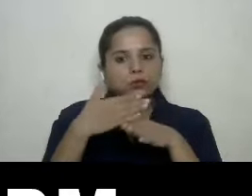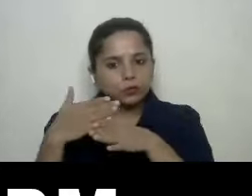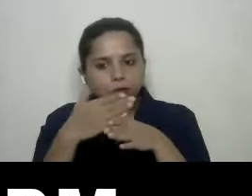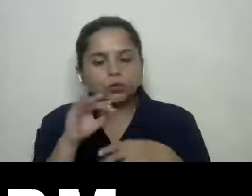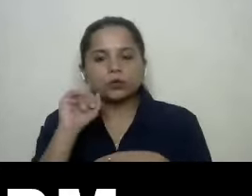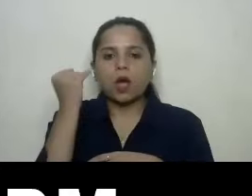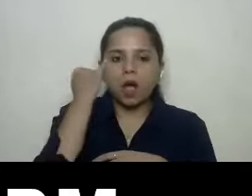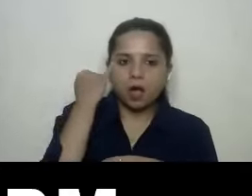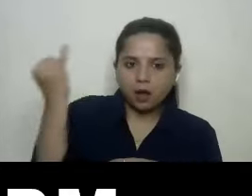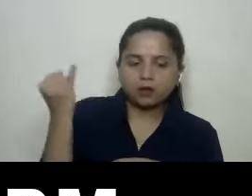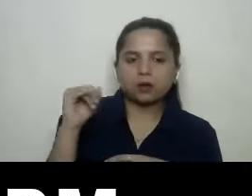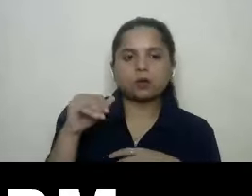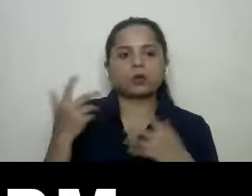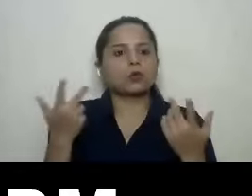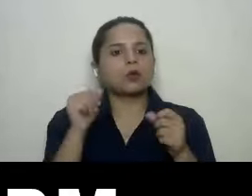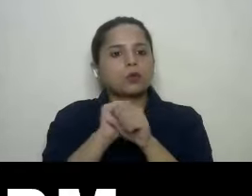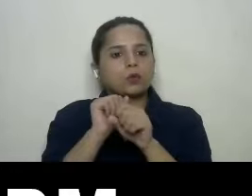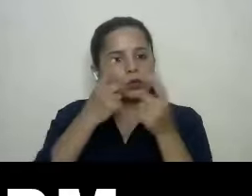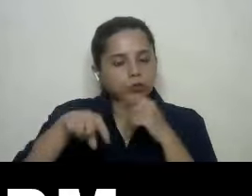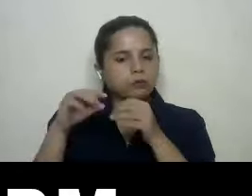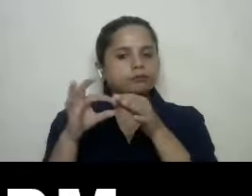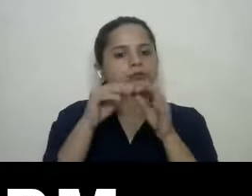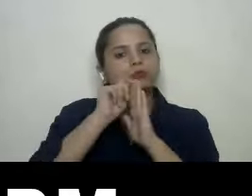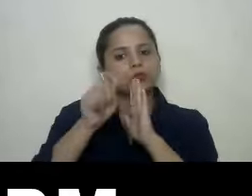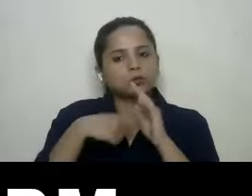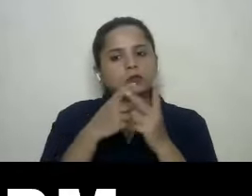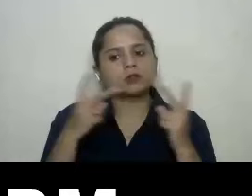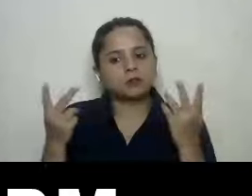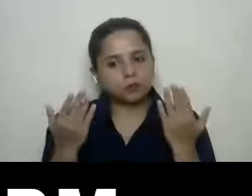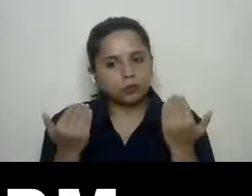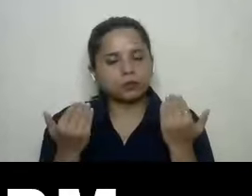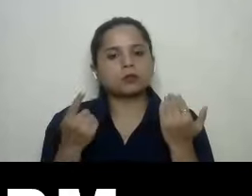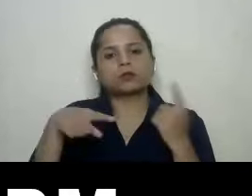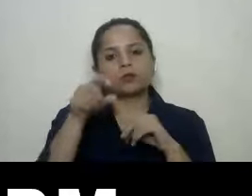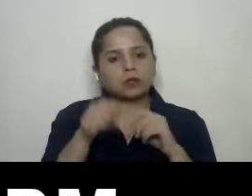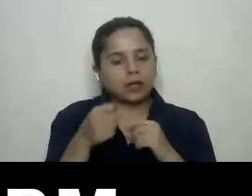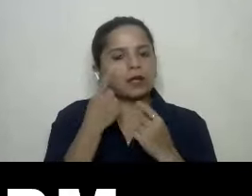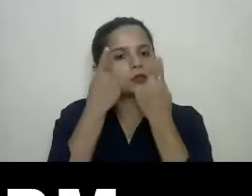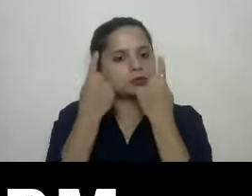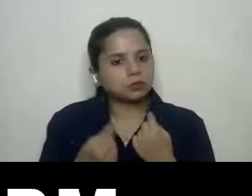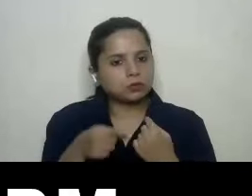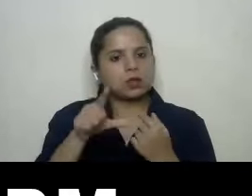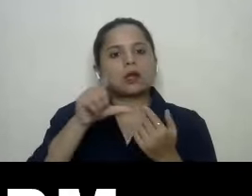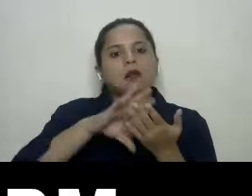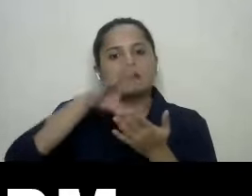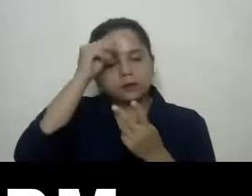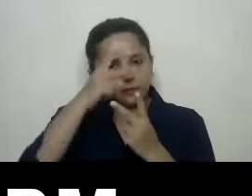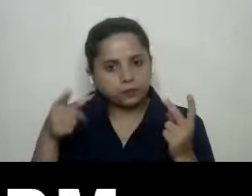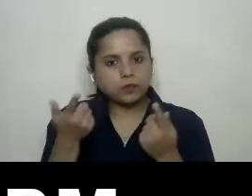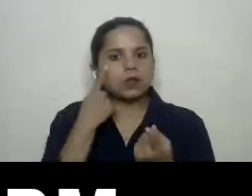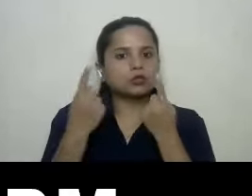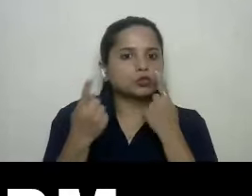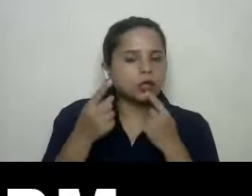ideas and work on joint projects. And you can track lessons and monitor